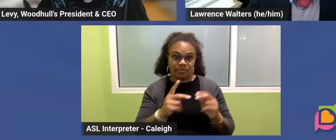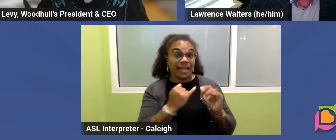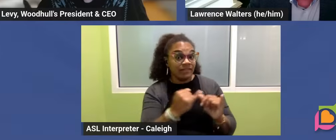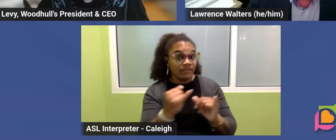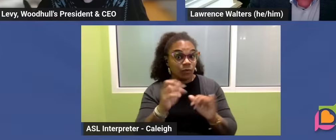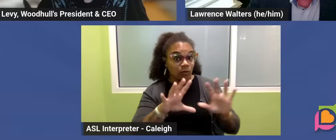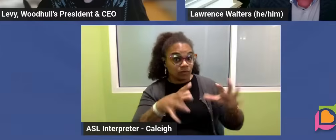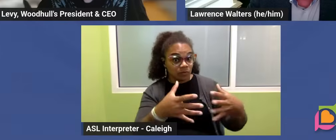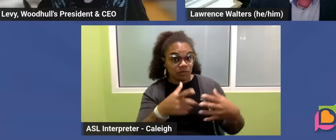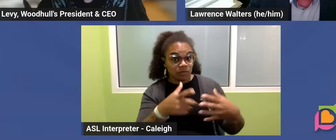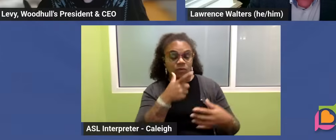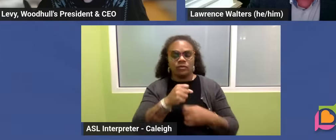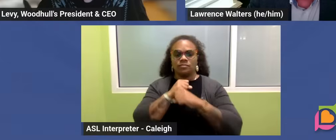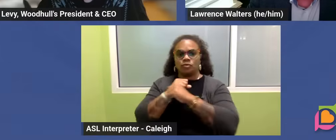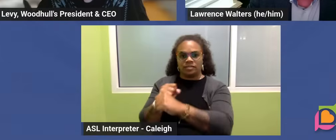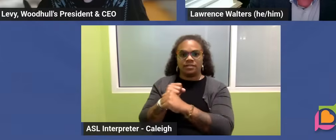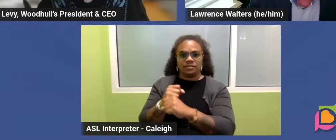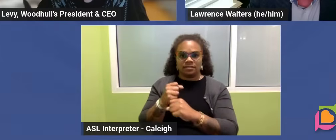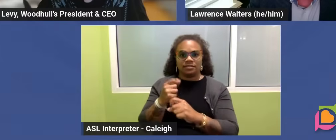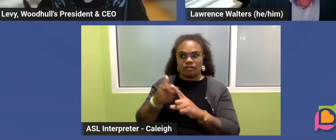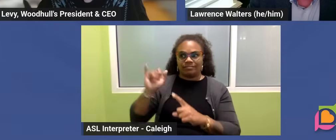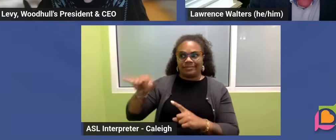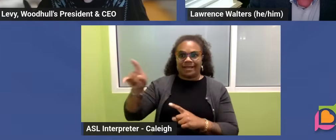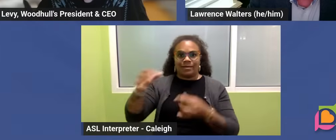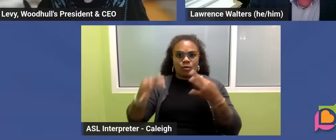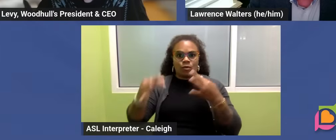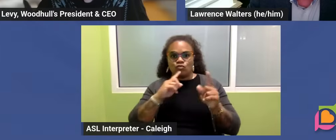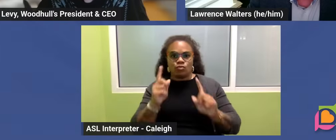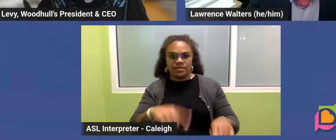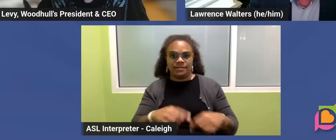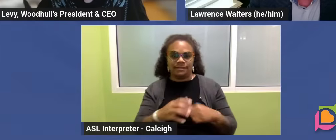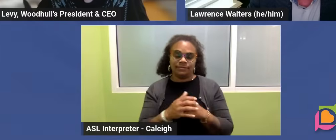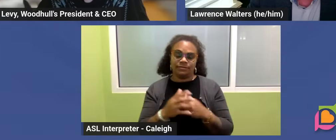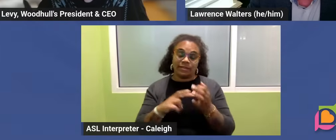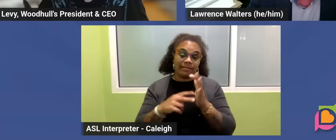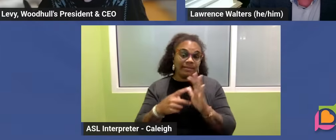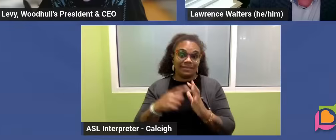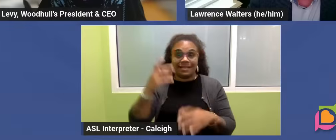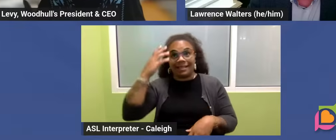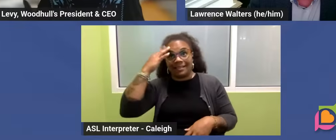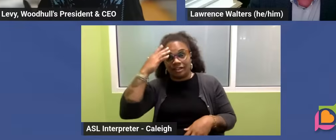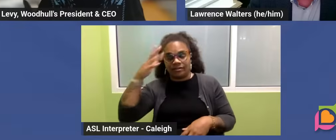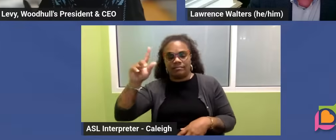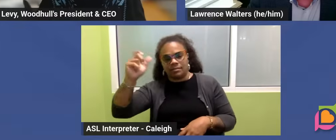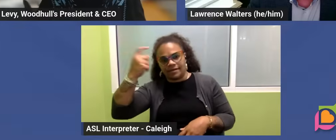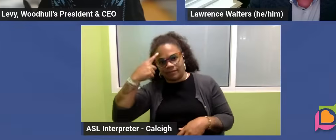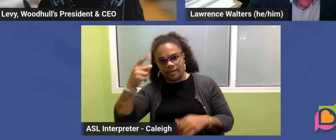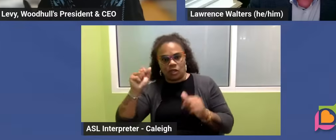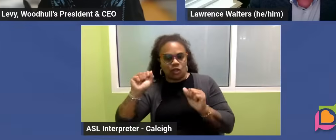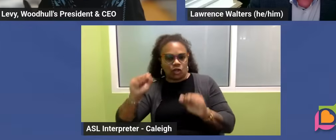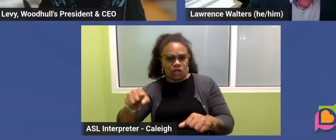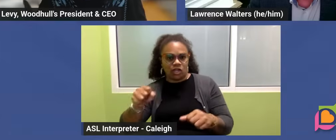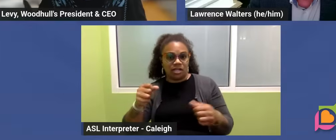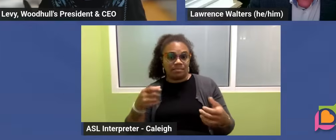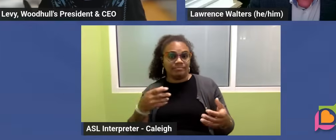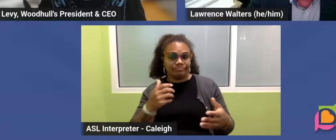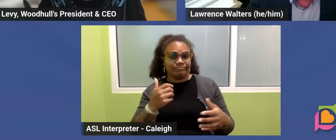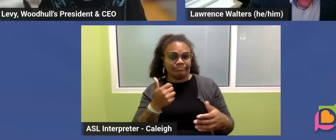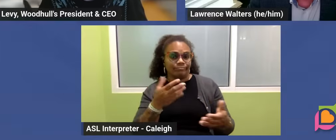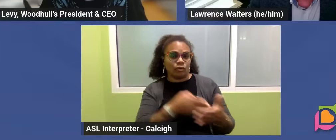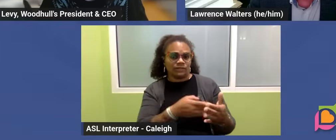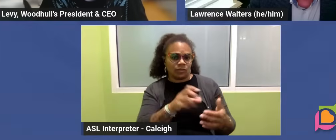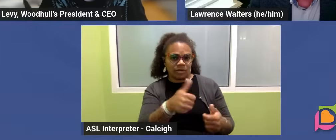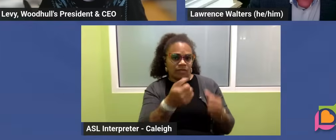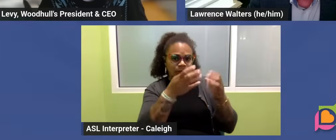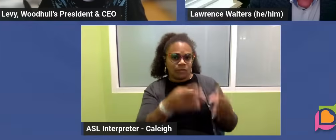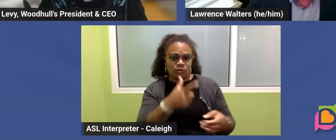are protected by the ruling. So theoretically, the government could go and prosecute another person that